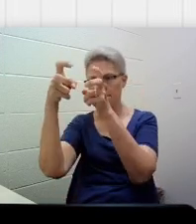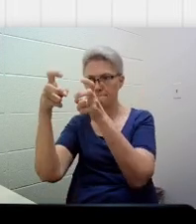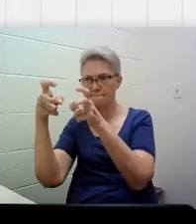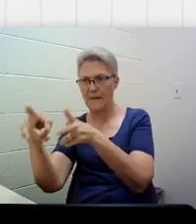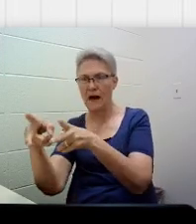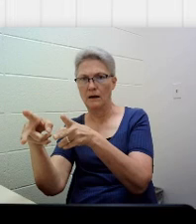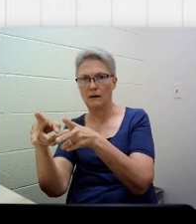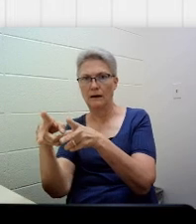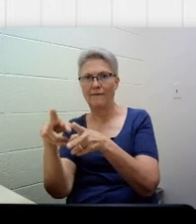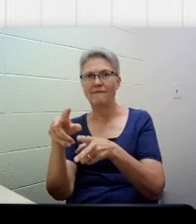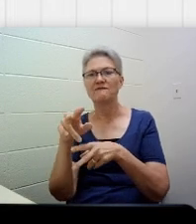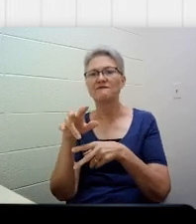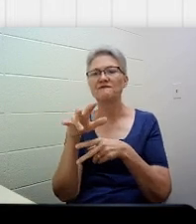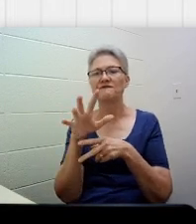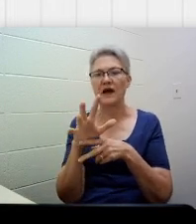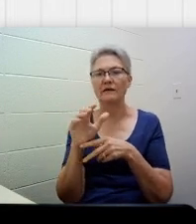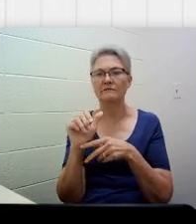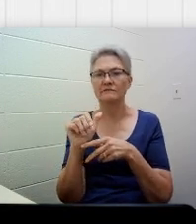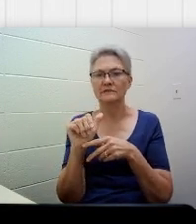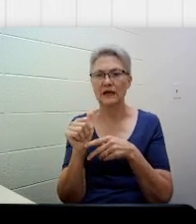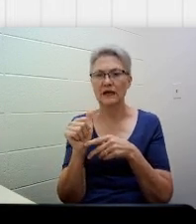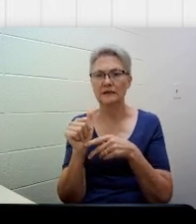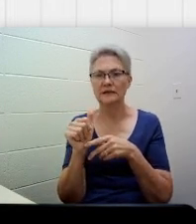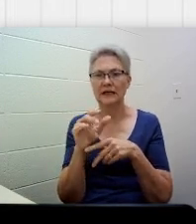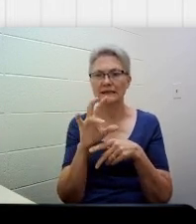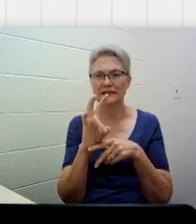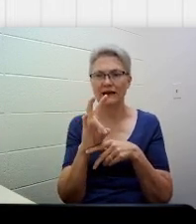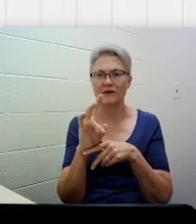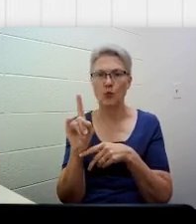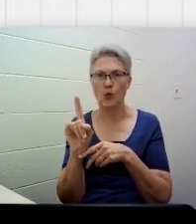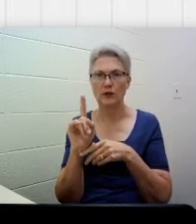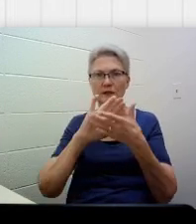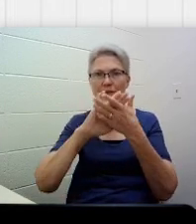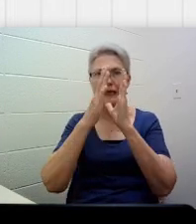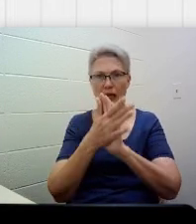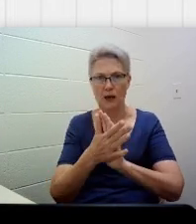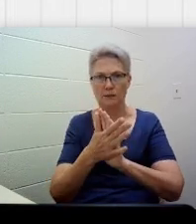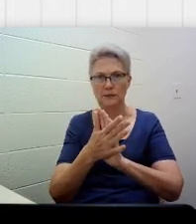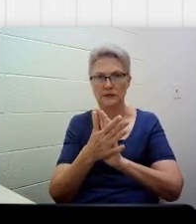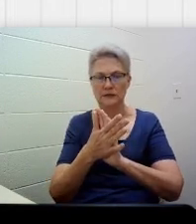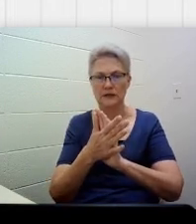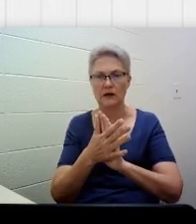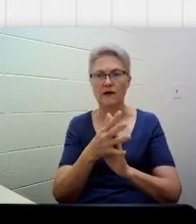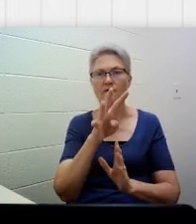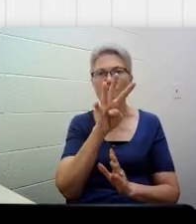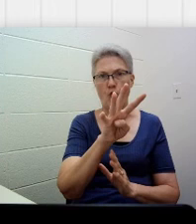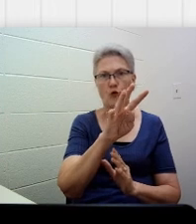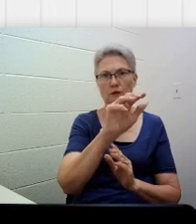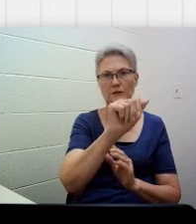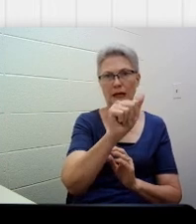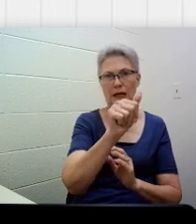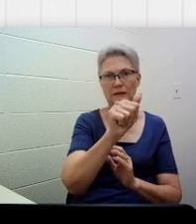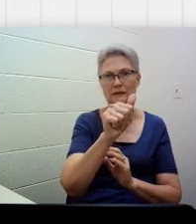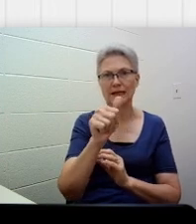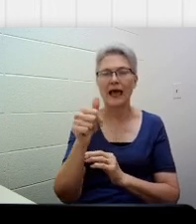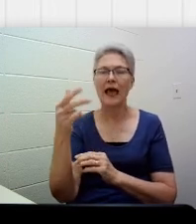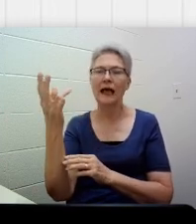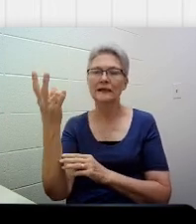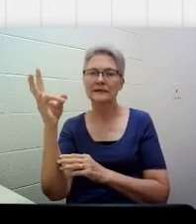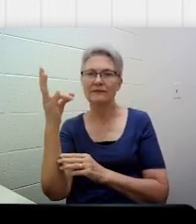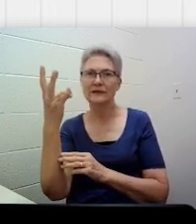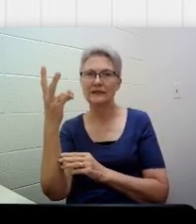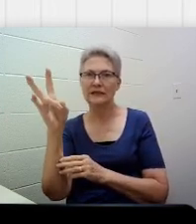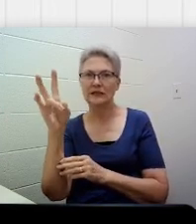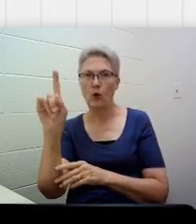I'm going to regroup 5 tens and 7 ones as 4 tens